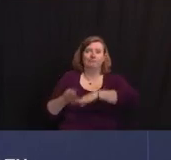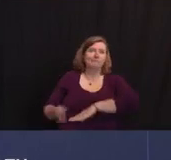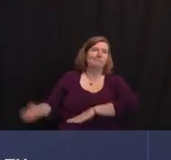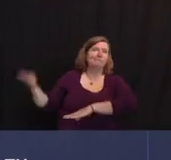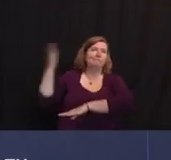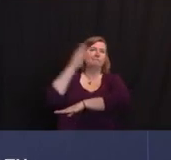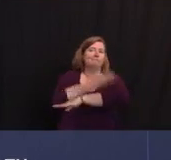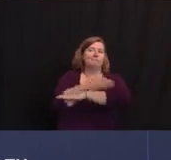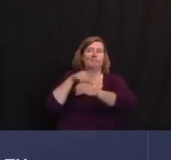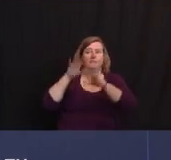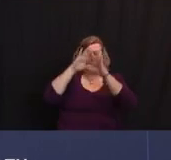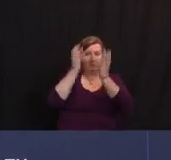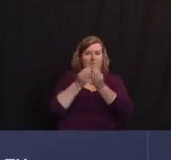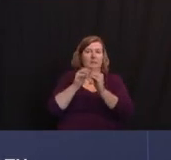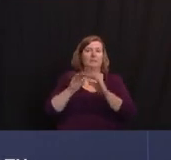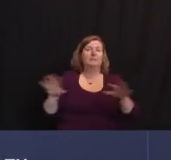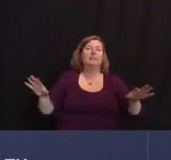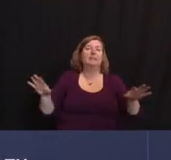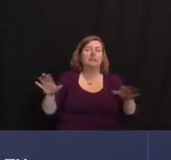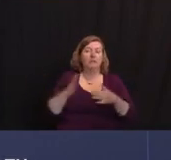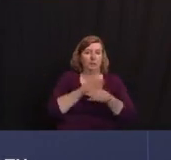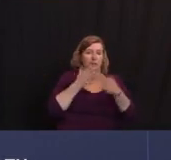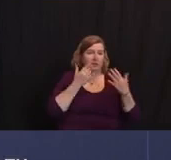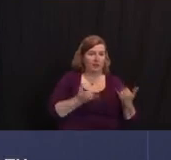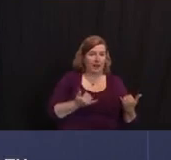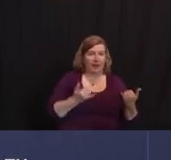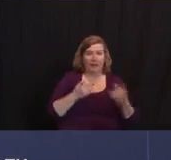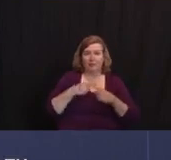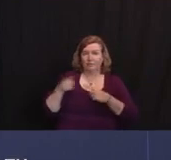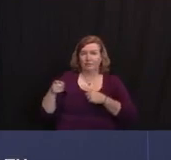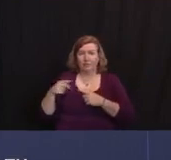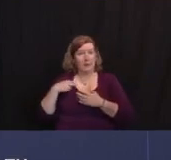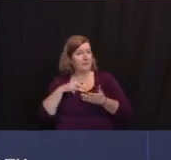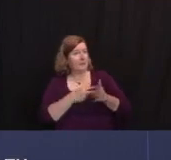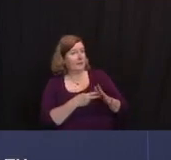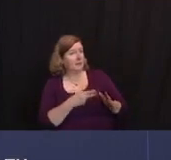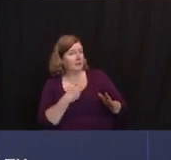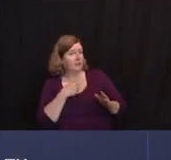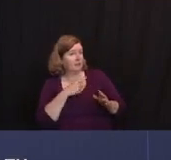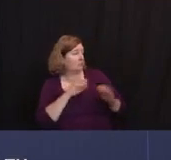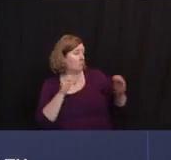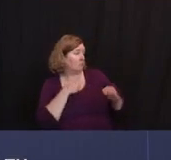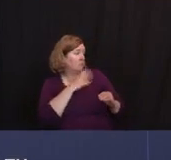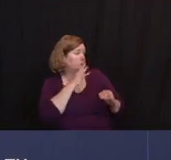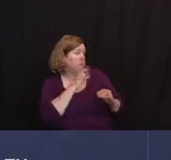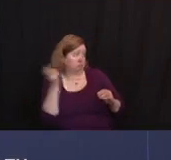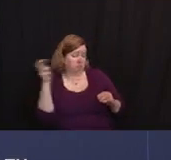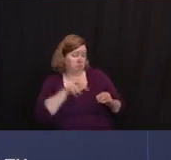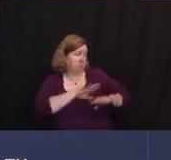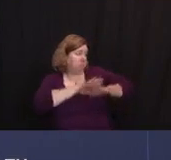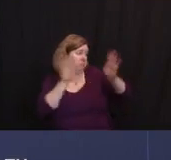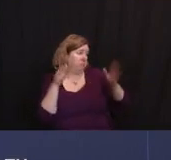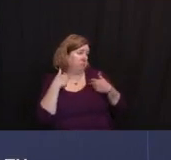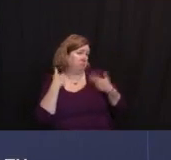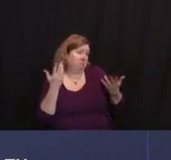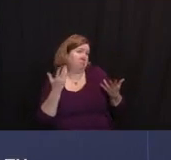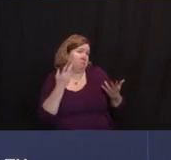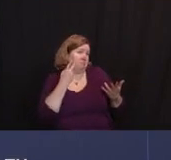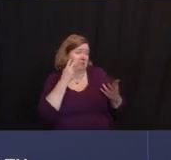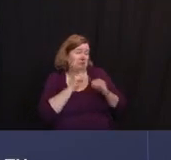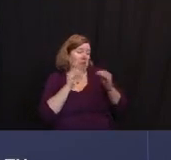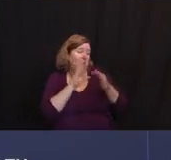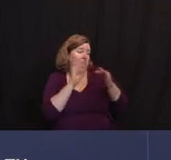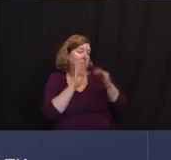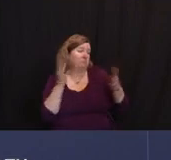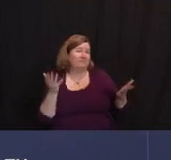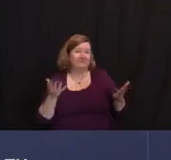pandemic between today and then. There'll be nothing for me to say. There'll be nothing for you to say. You can come in and help Pat out